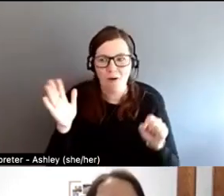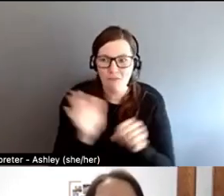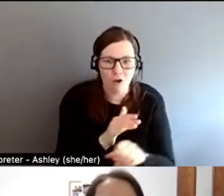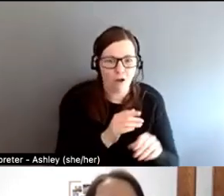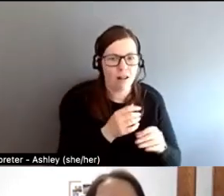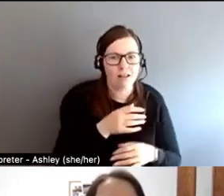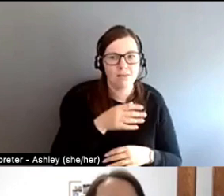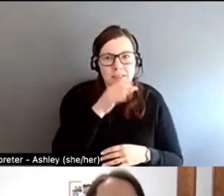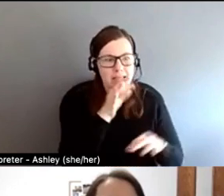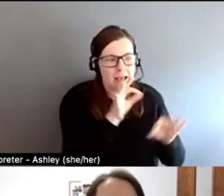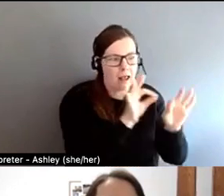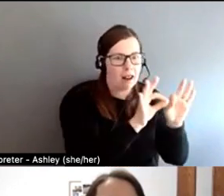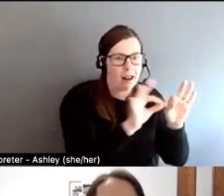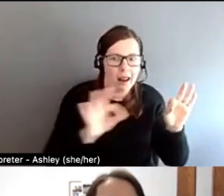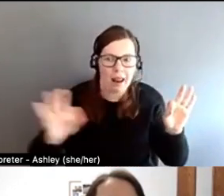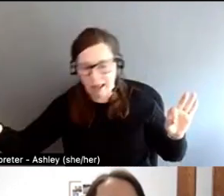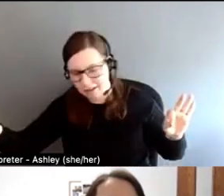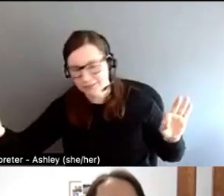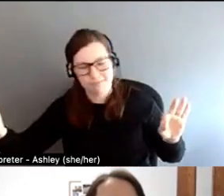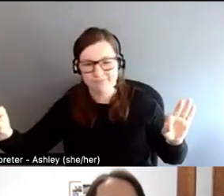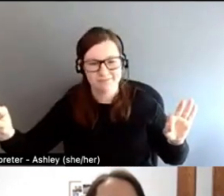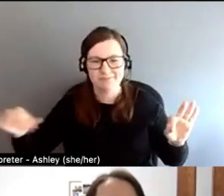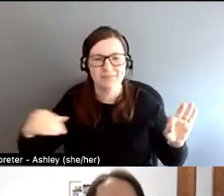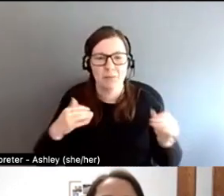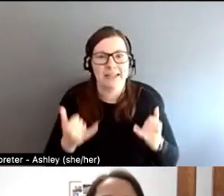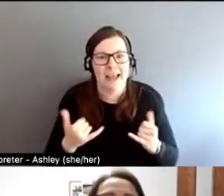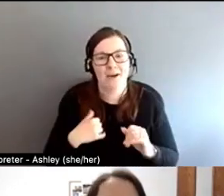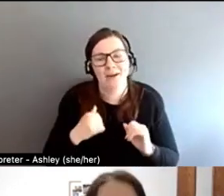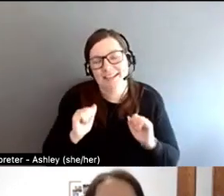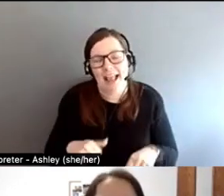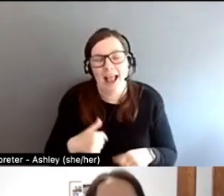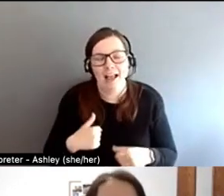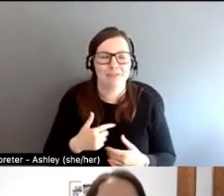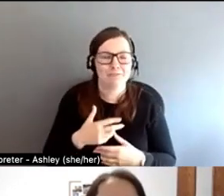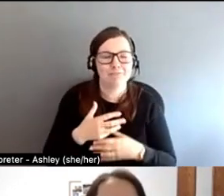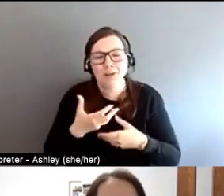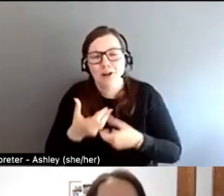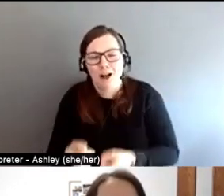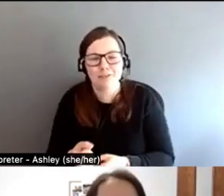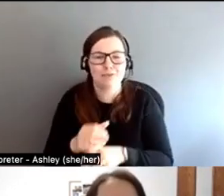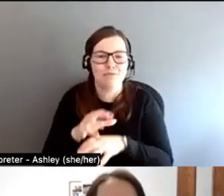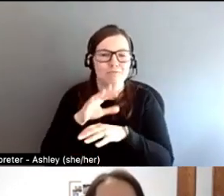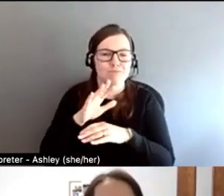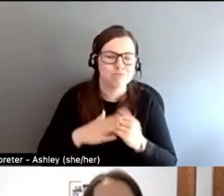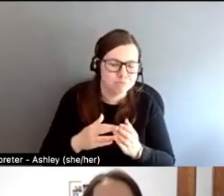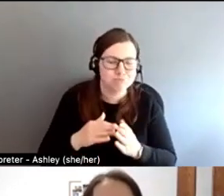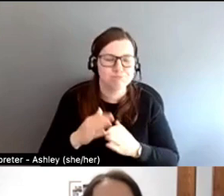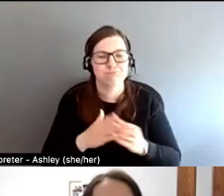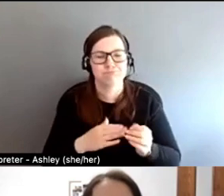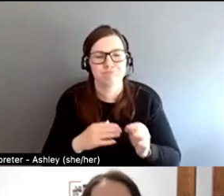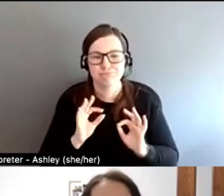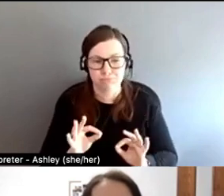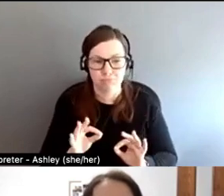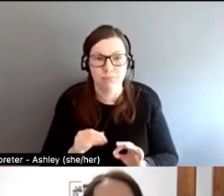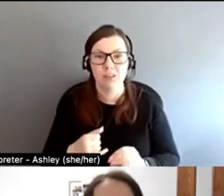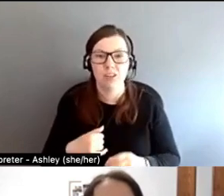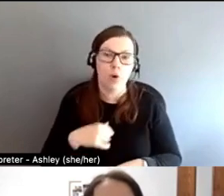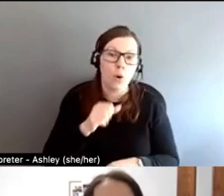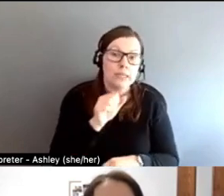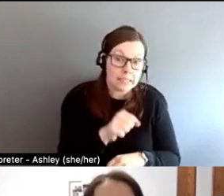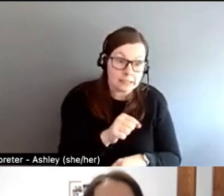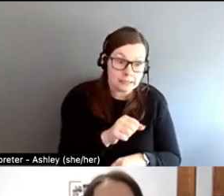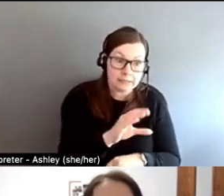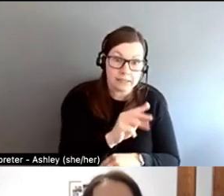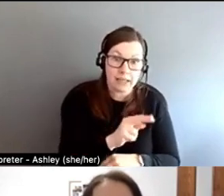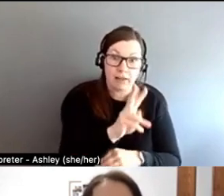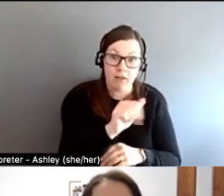So yes and no. There is a limitation about the number of audio that can be in